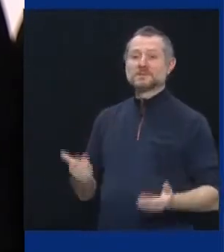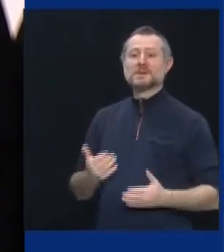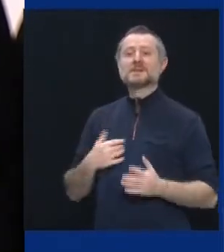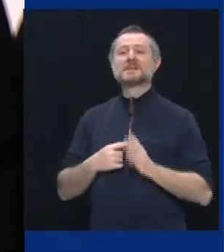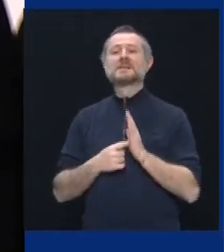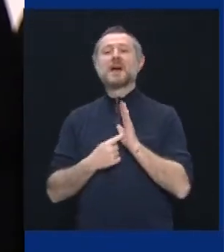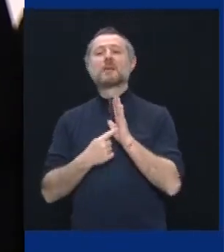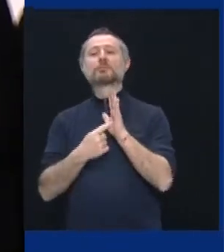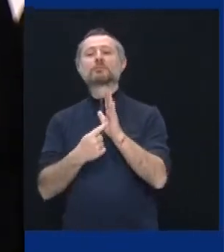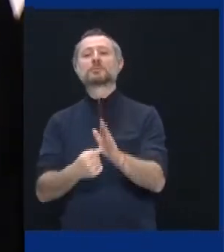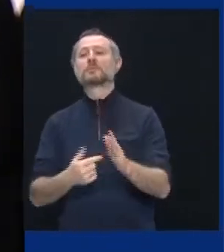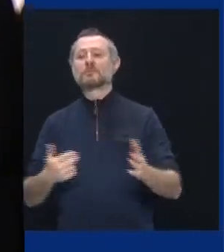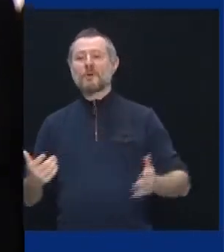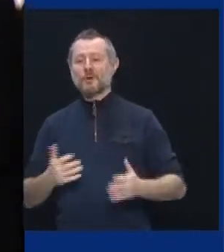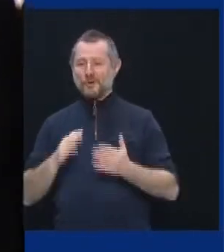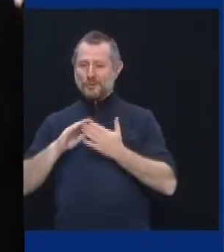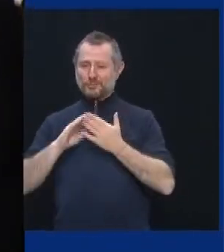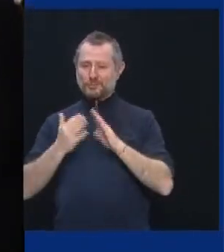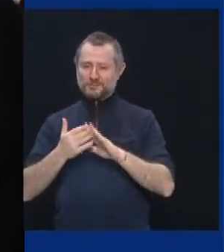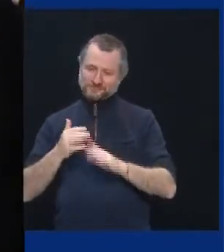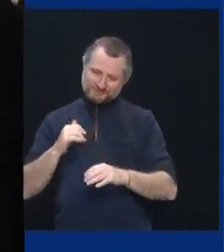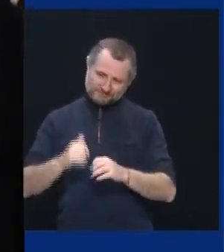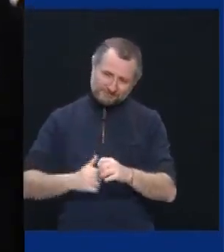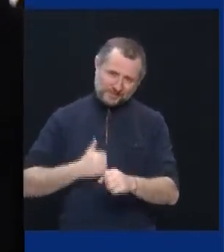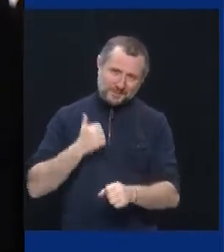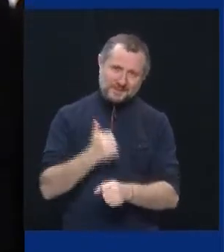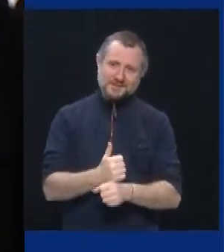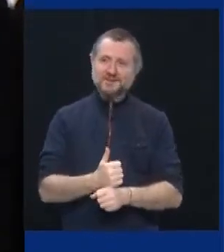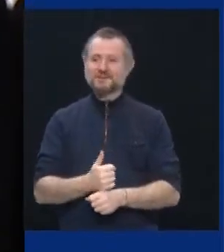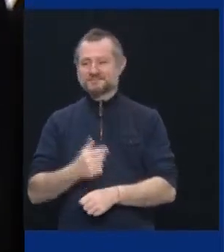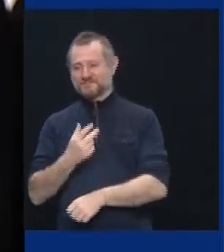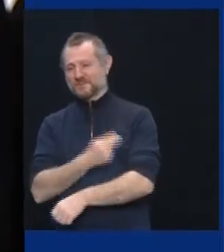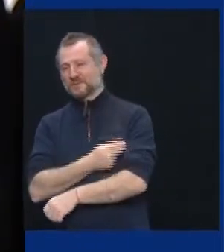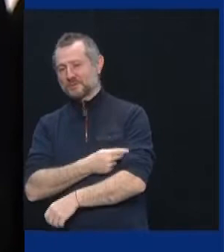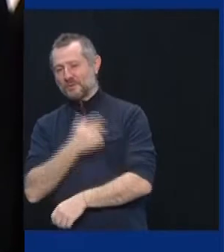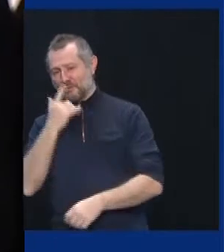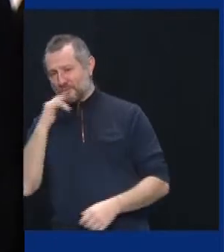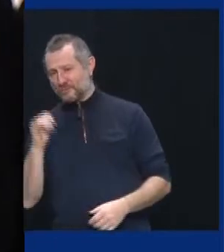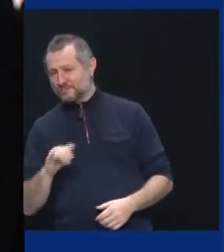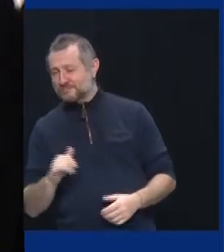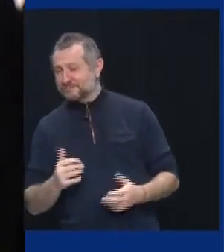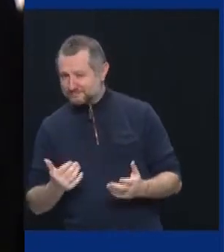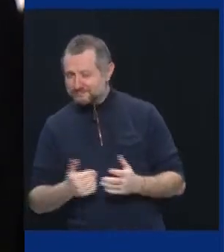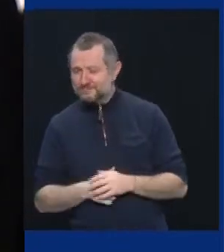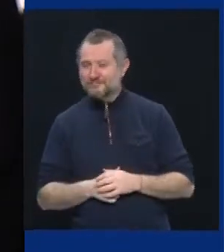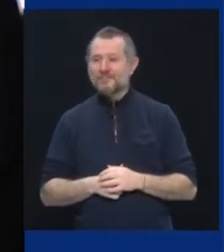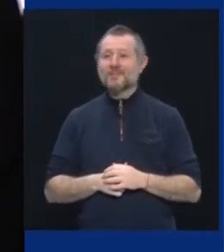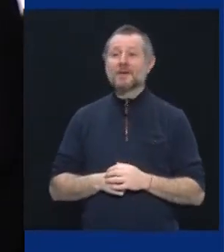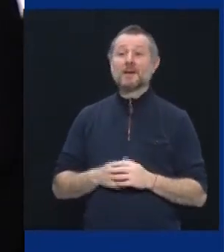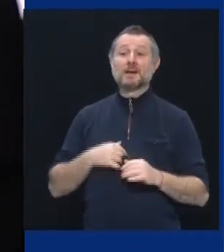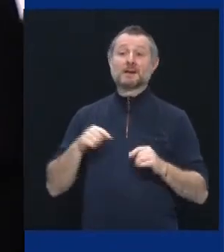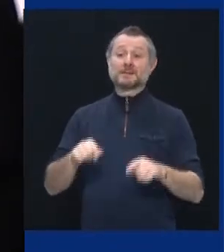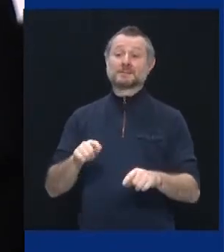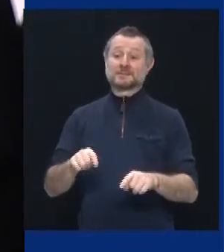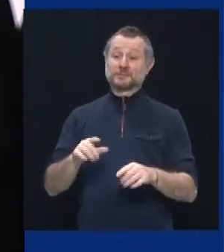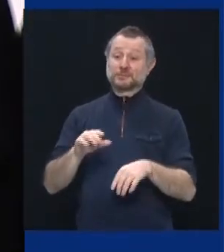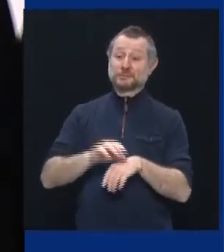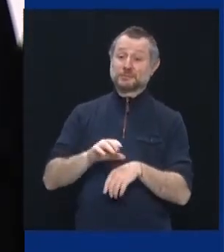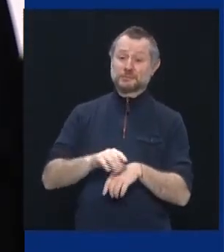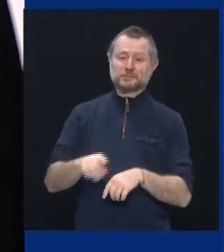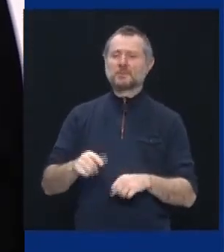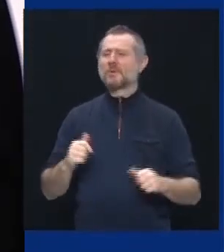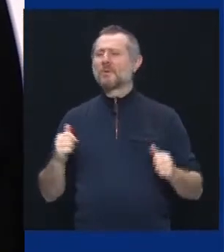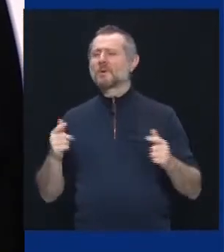what community-based vaccination is all about. At a church, with all of us assembled